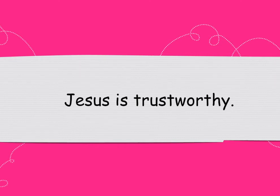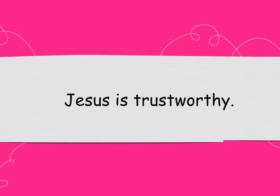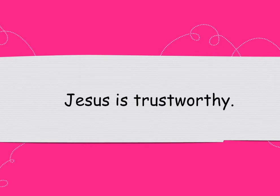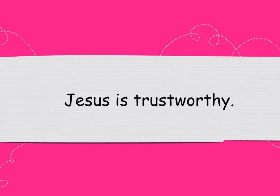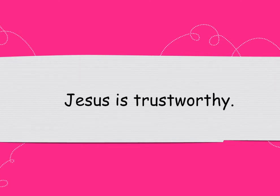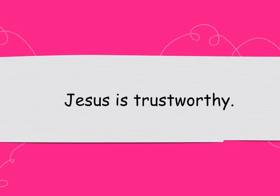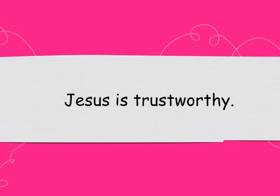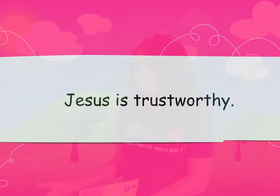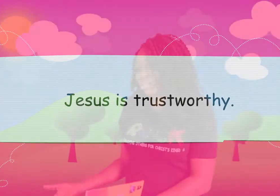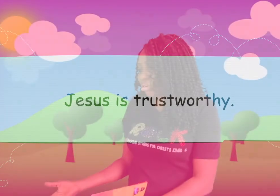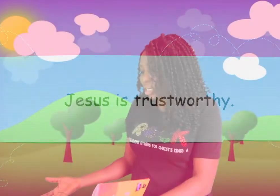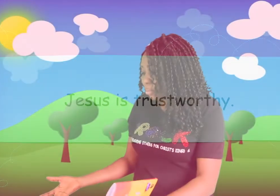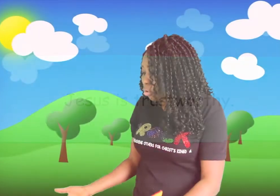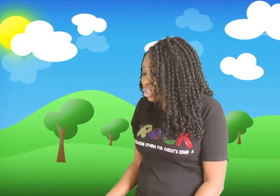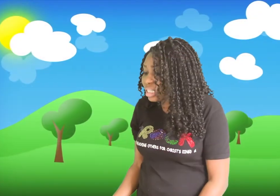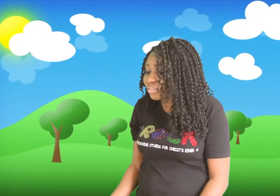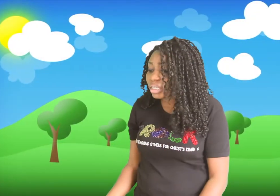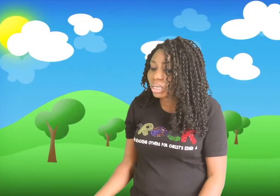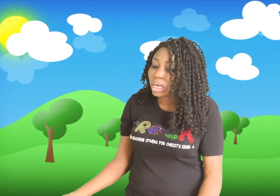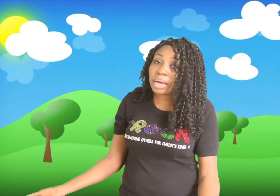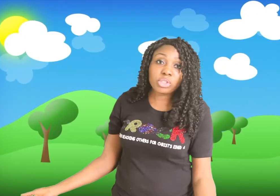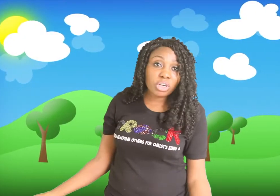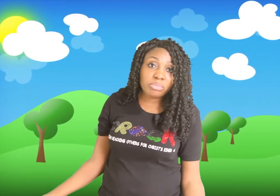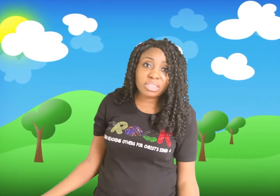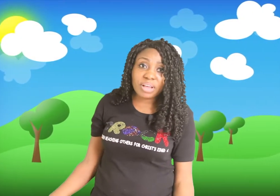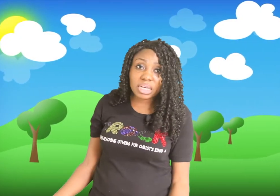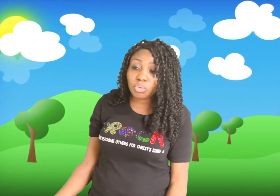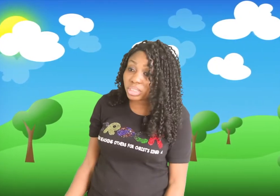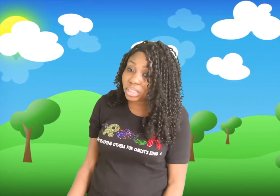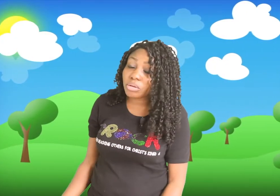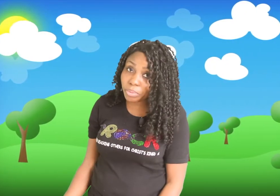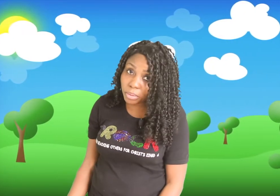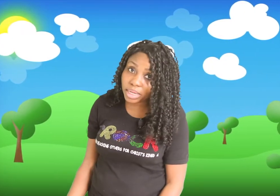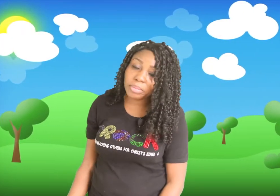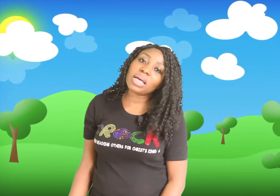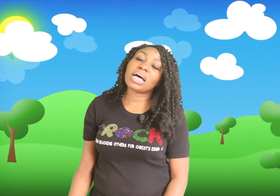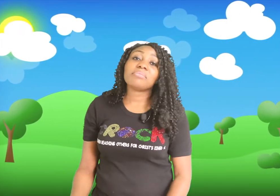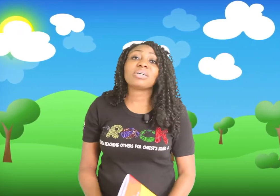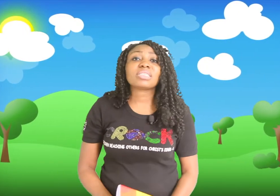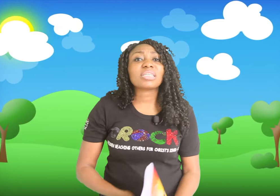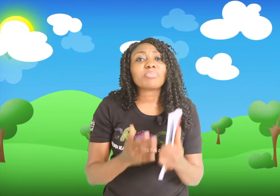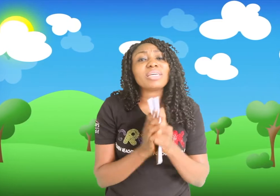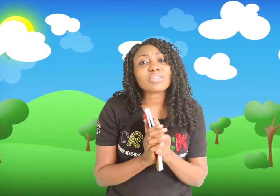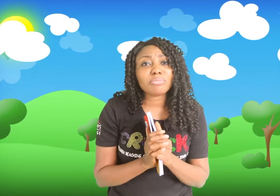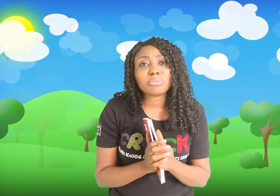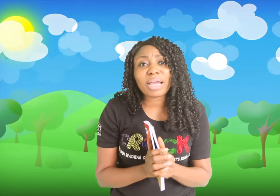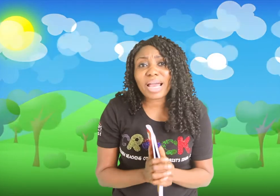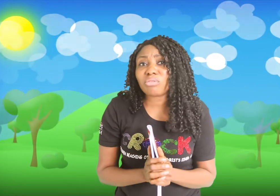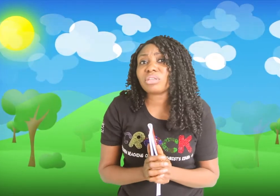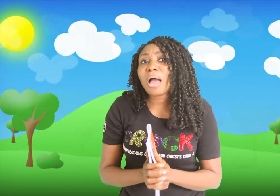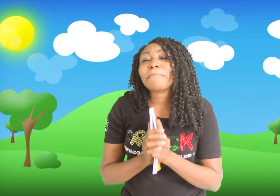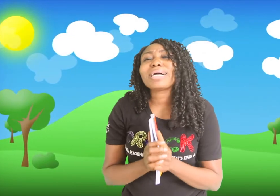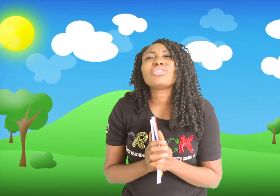hurt. So when Jesus saw him holding his feet, I'm sure he must have asked, what is the problem? And the man said, please come to